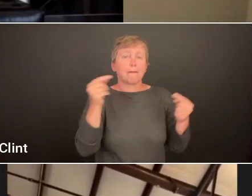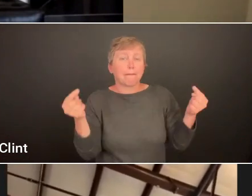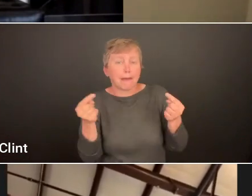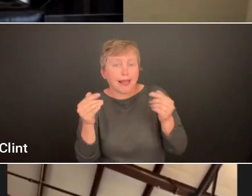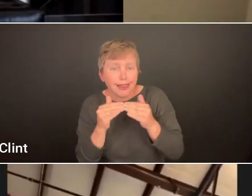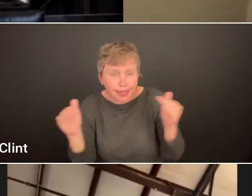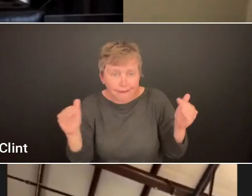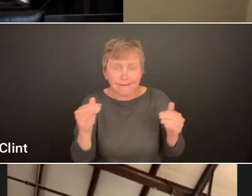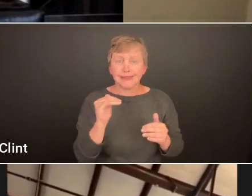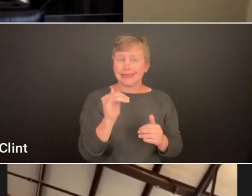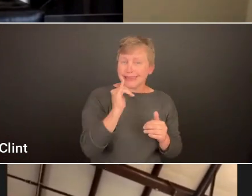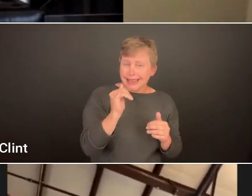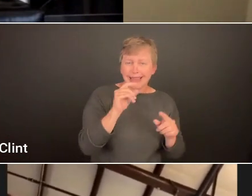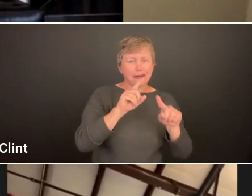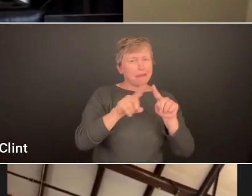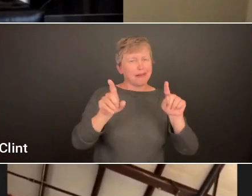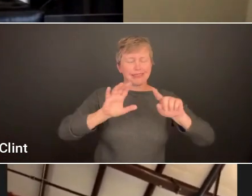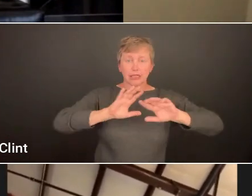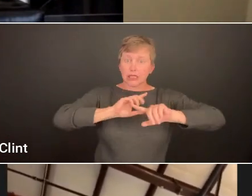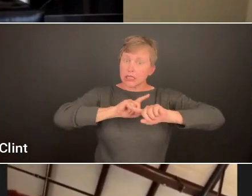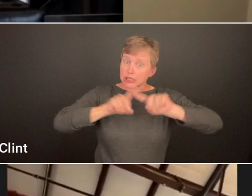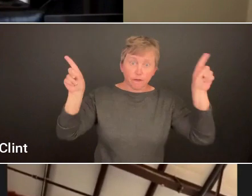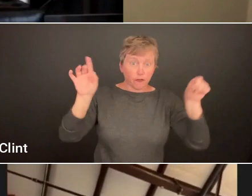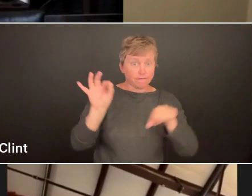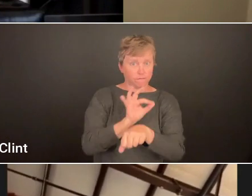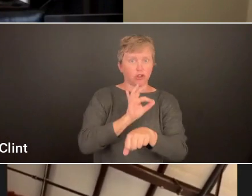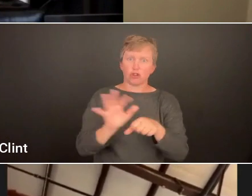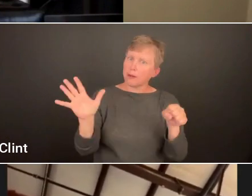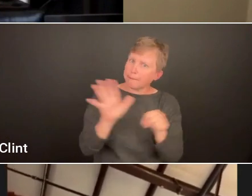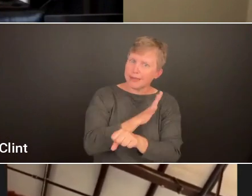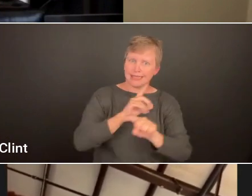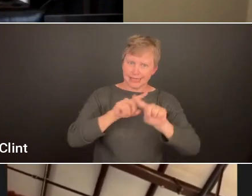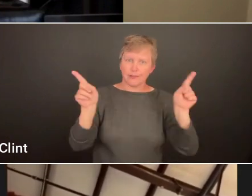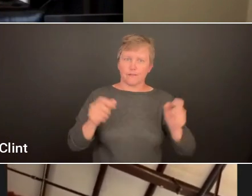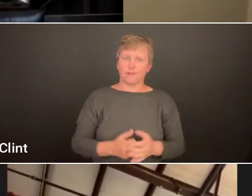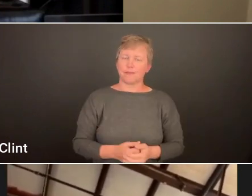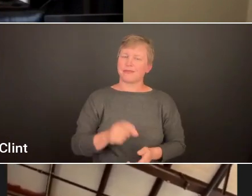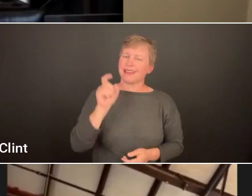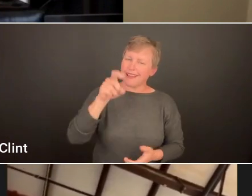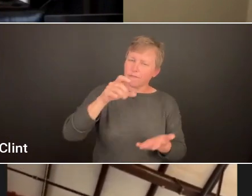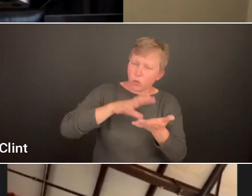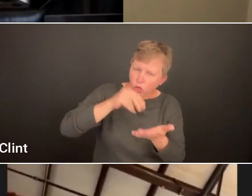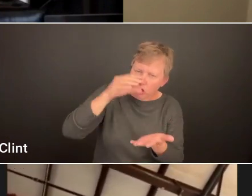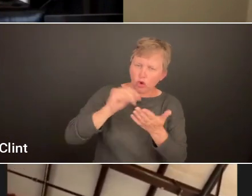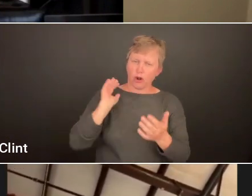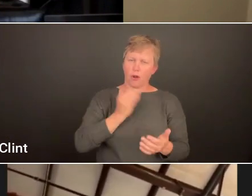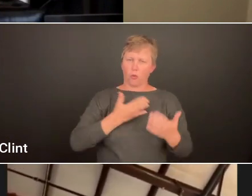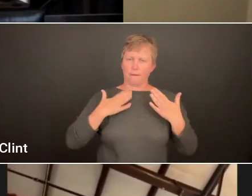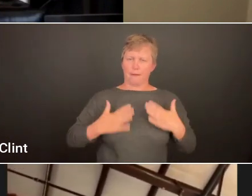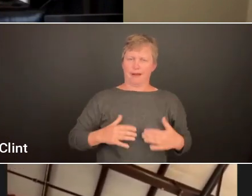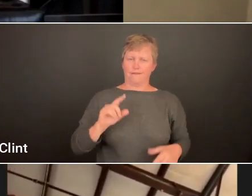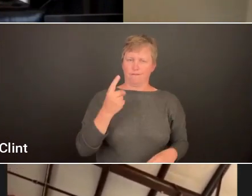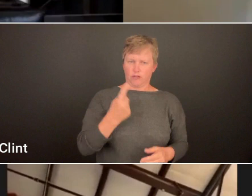before we can start trying to teach others the best way to approach us. So it's a lot